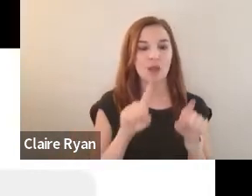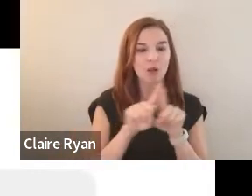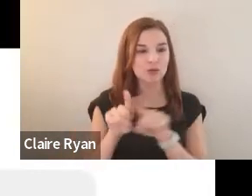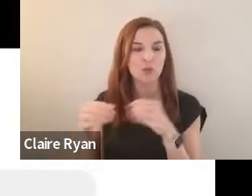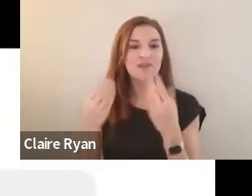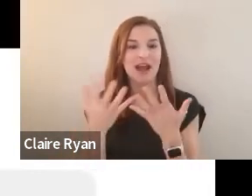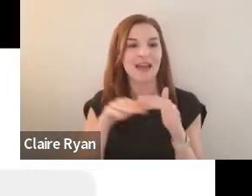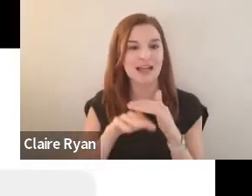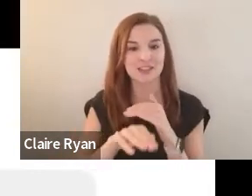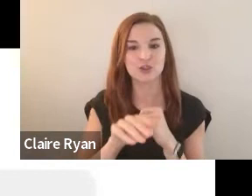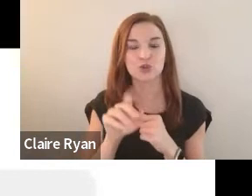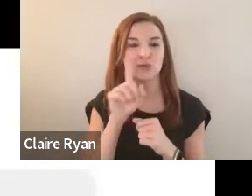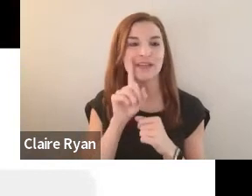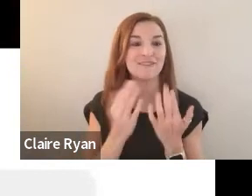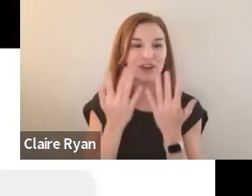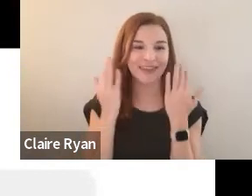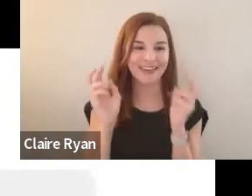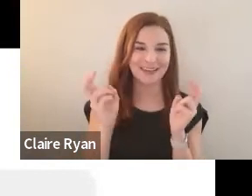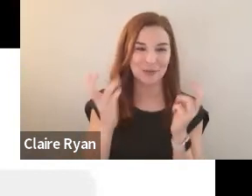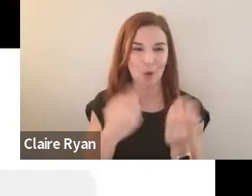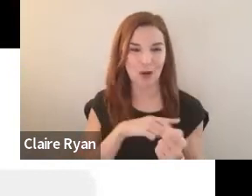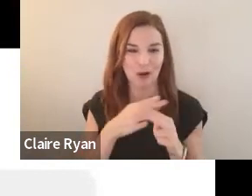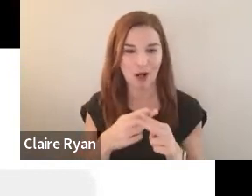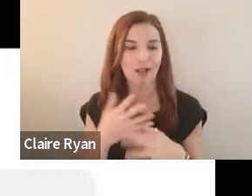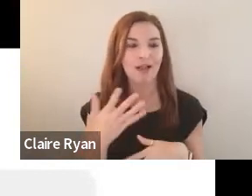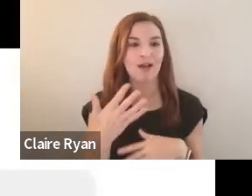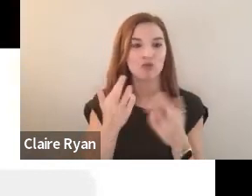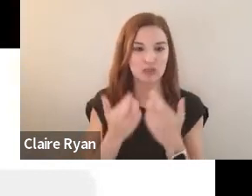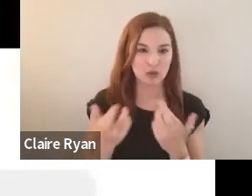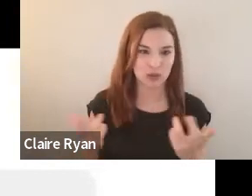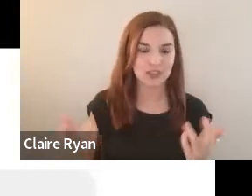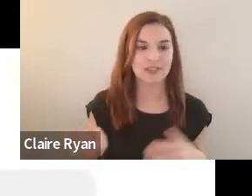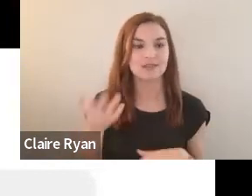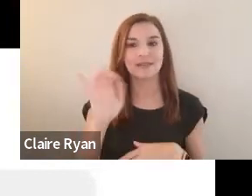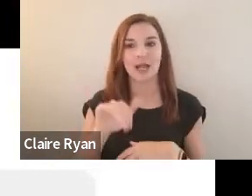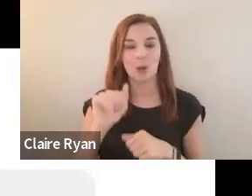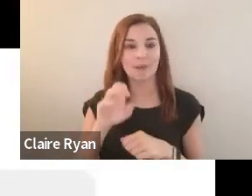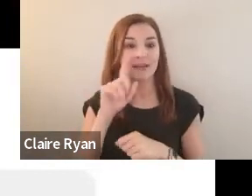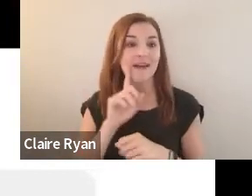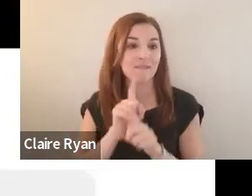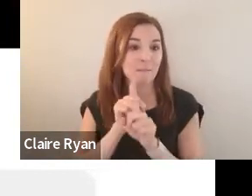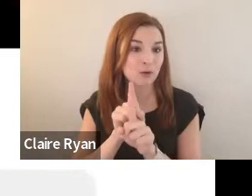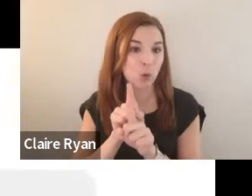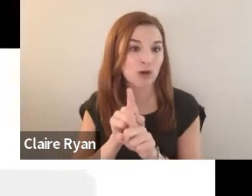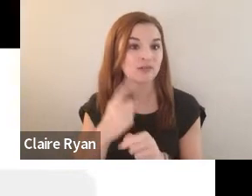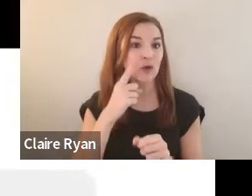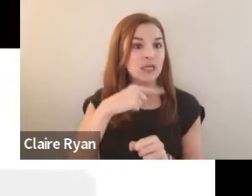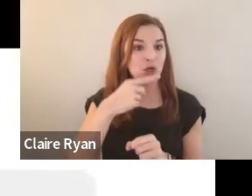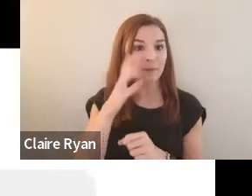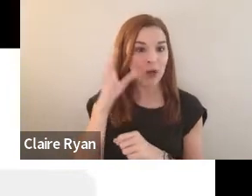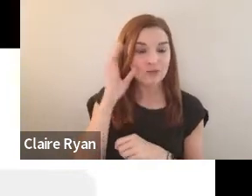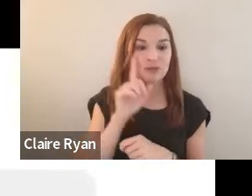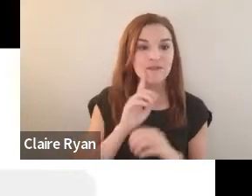in order to be able to take care of their health. You also want to provide access that is what we call deaf friendly in terms of the